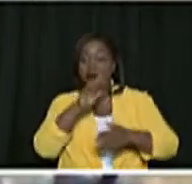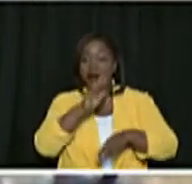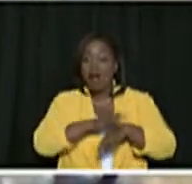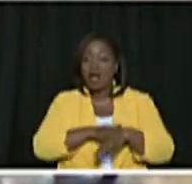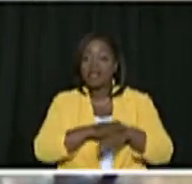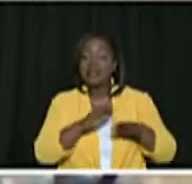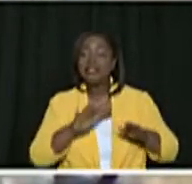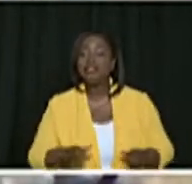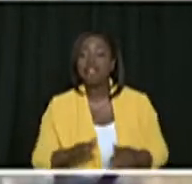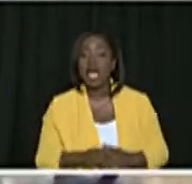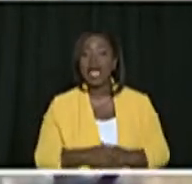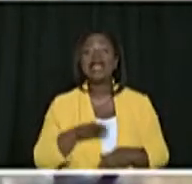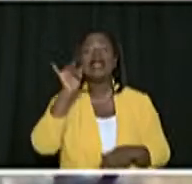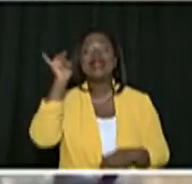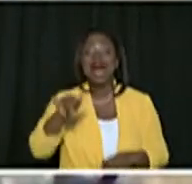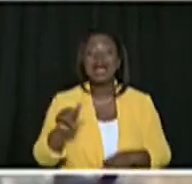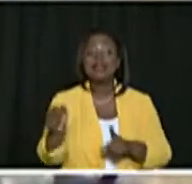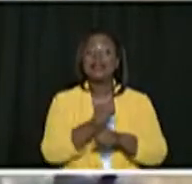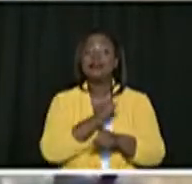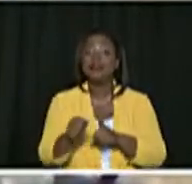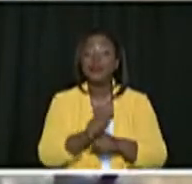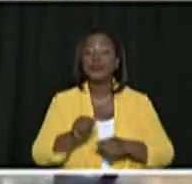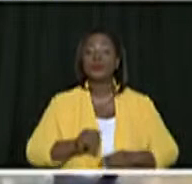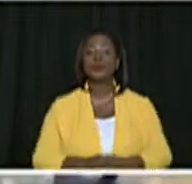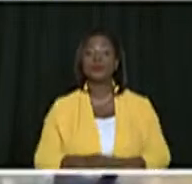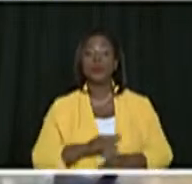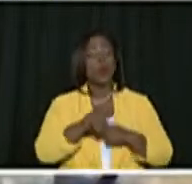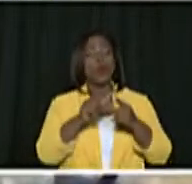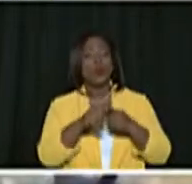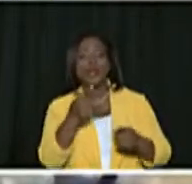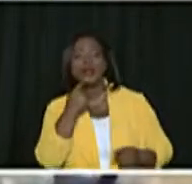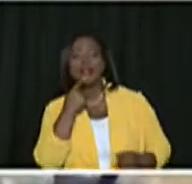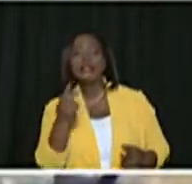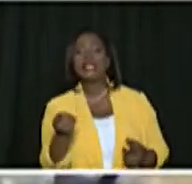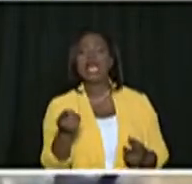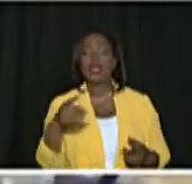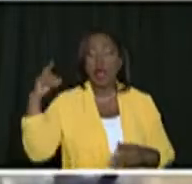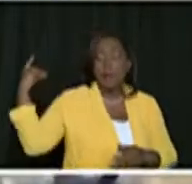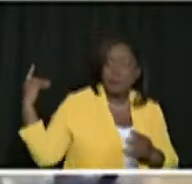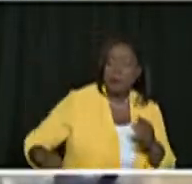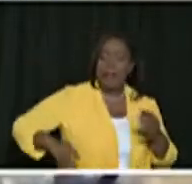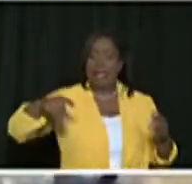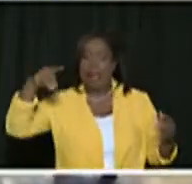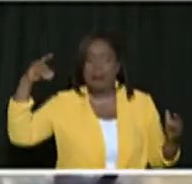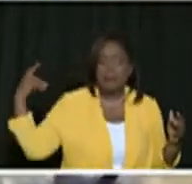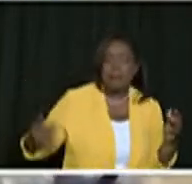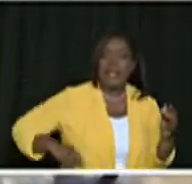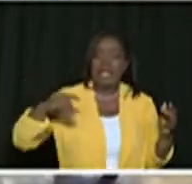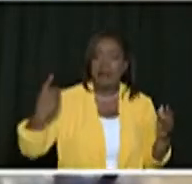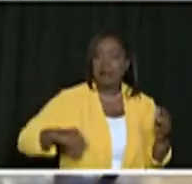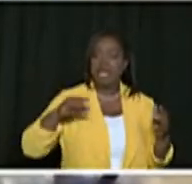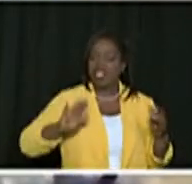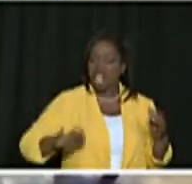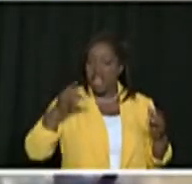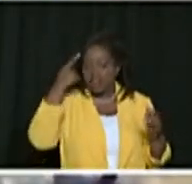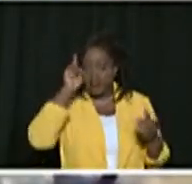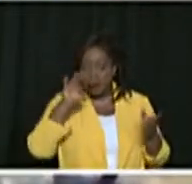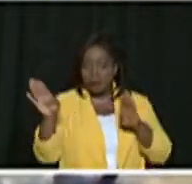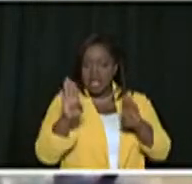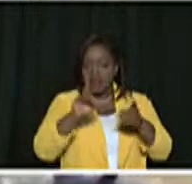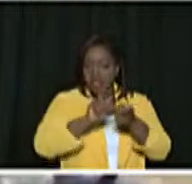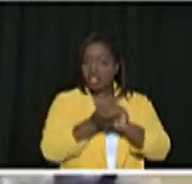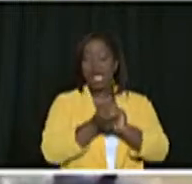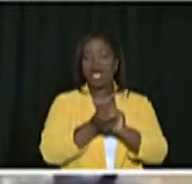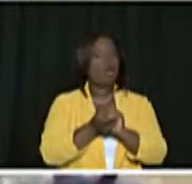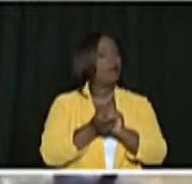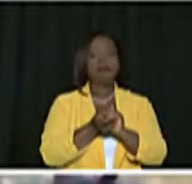out to me, that is abuse. So when we say we're beating a child for the behavior to change, no, we said